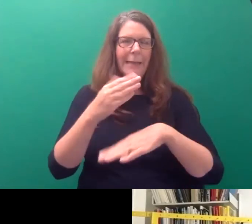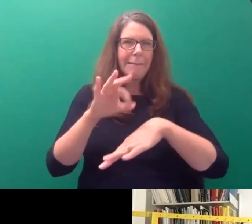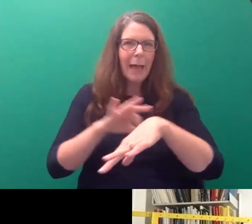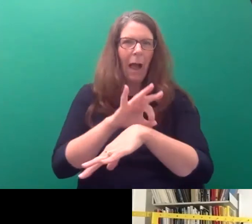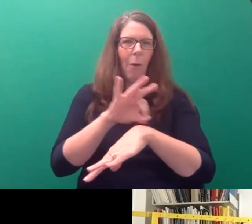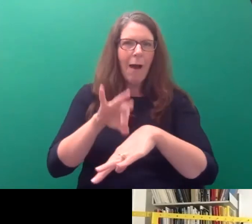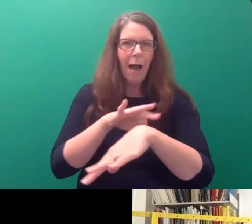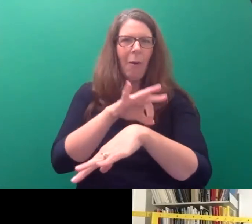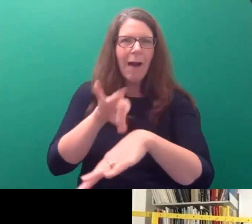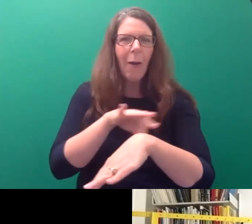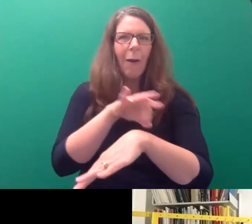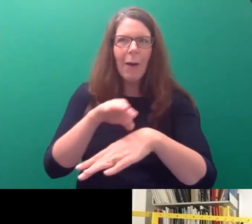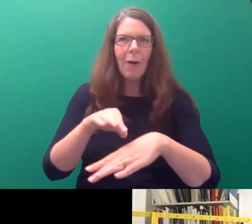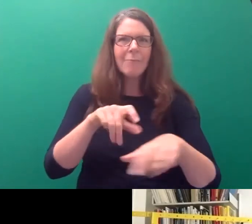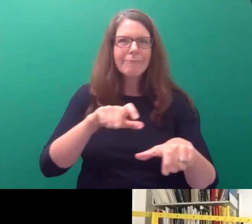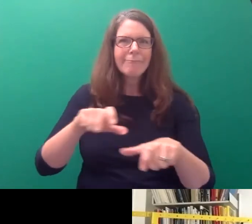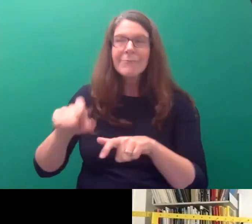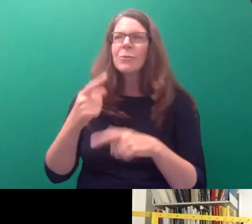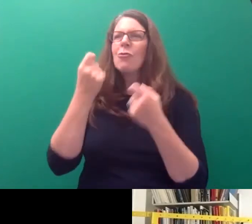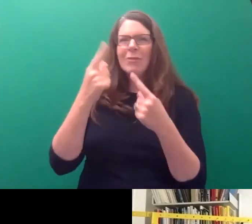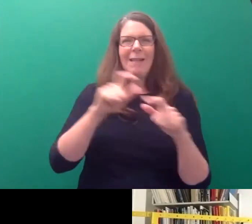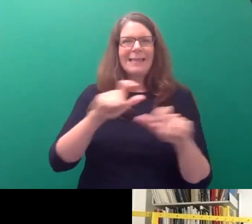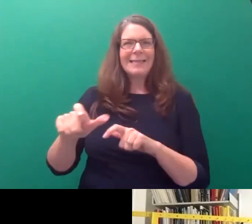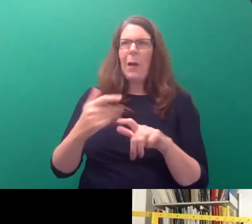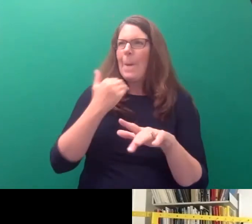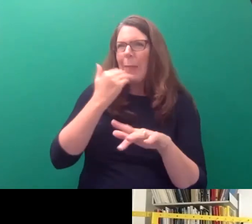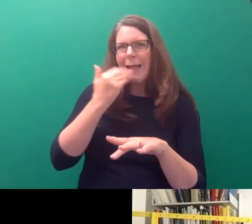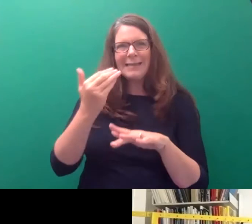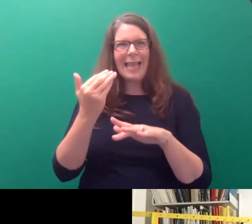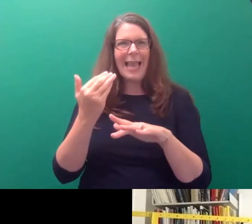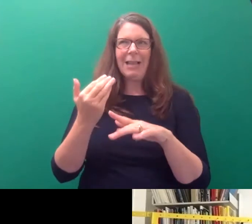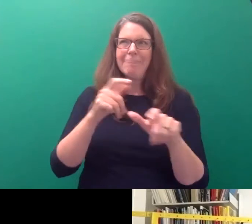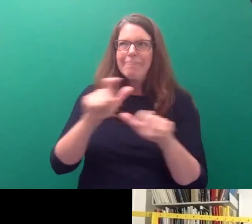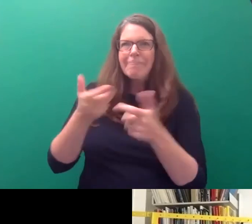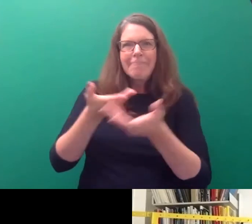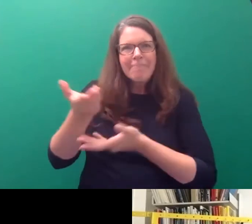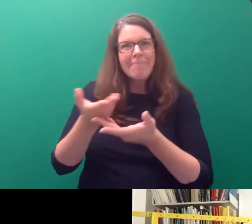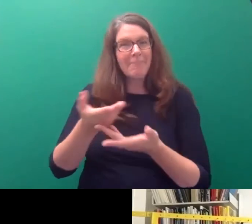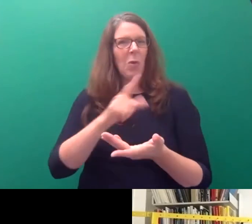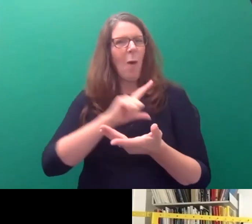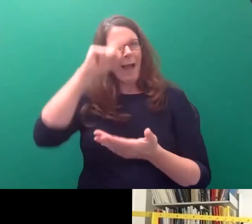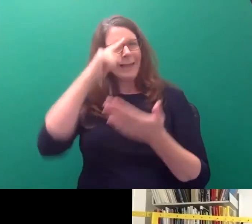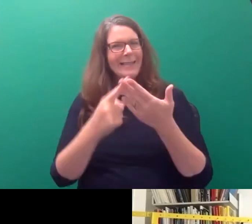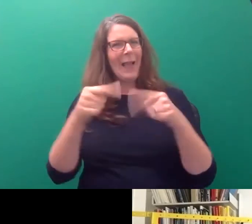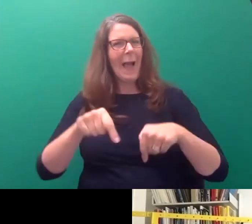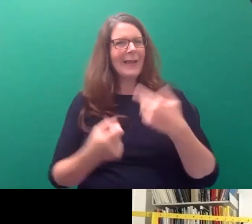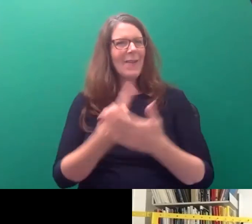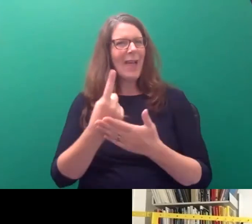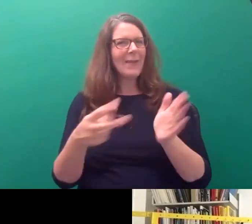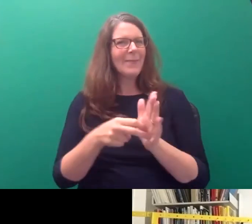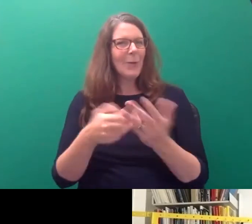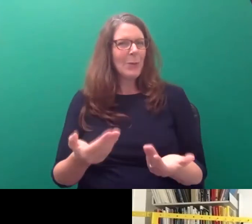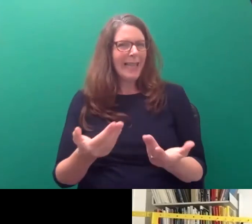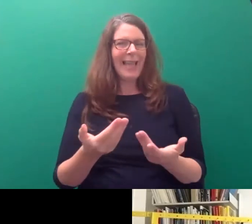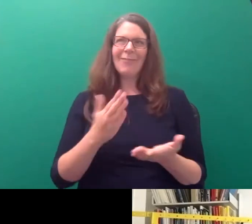more to talk about. So here we are today. I'm really excited to have the opportunity to continue this